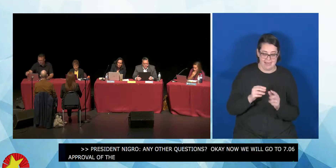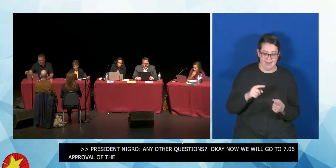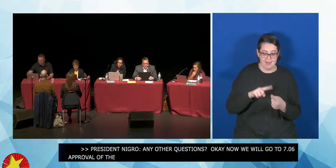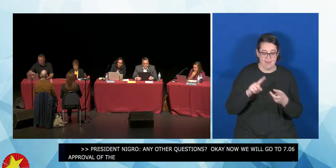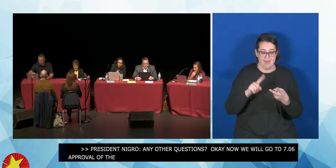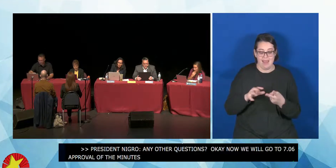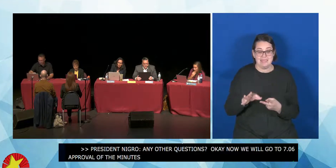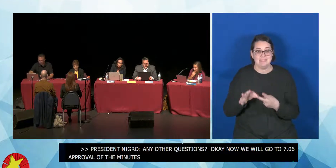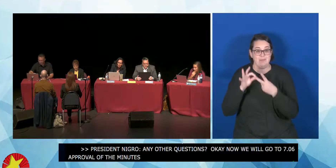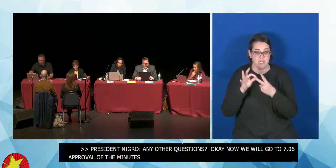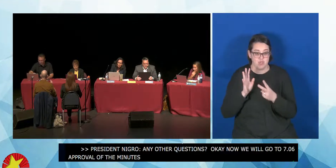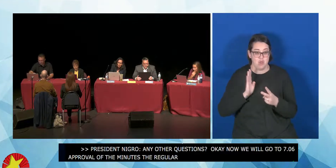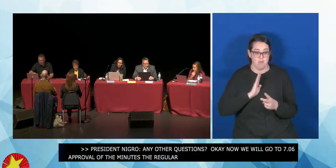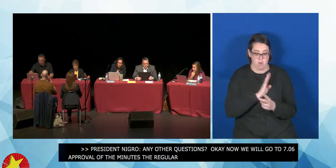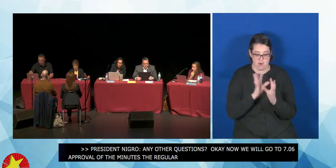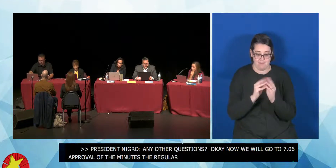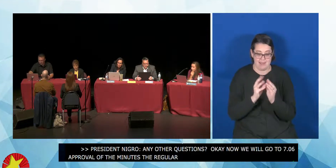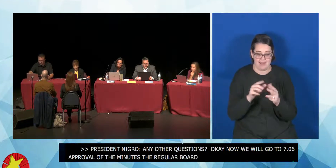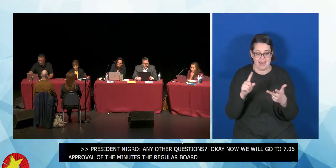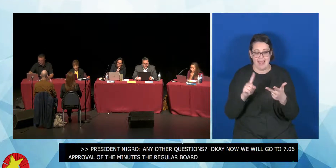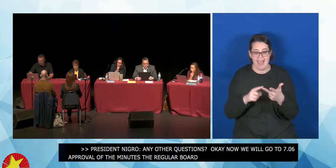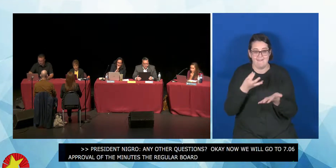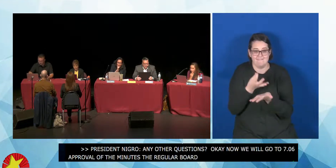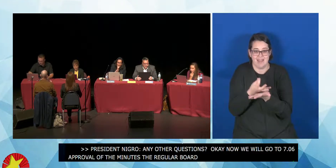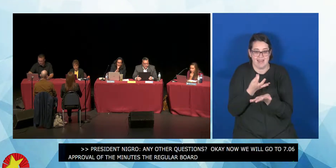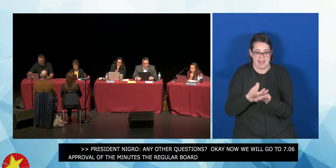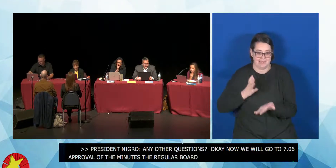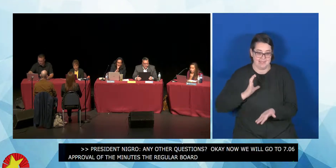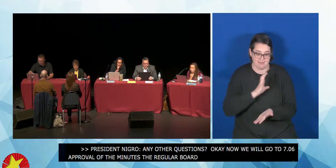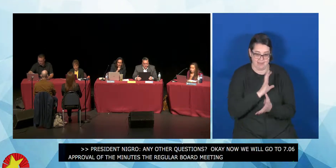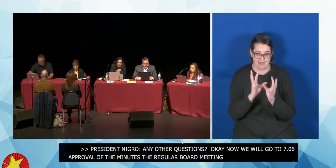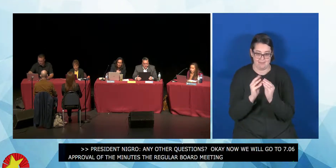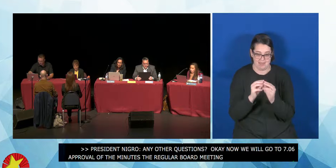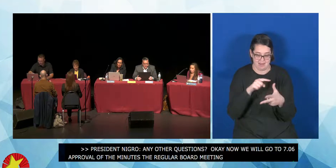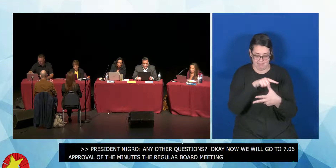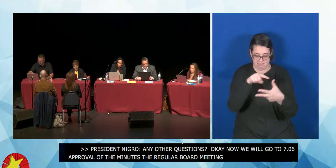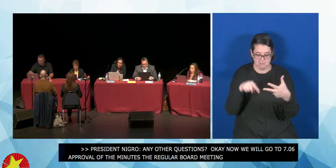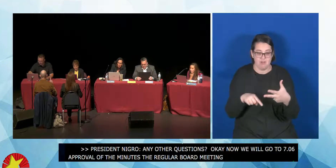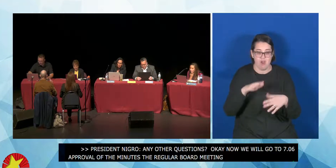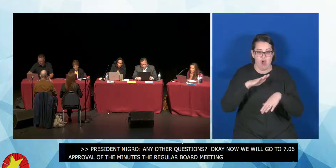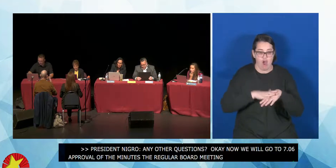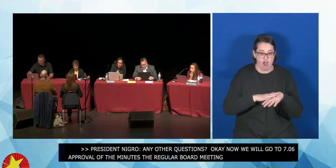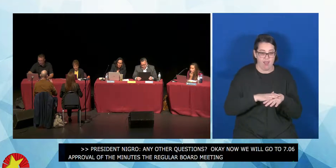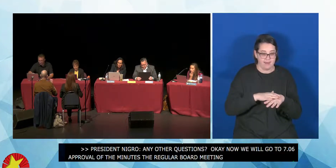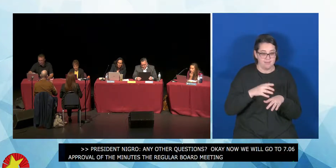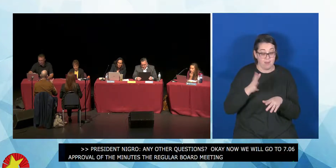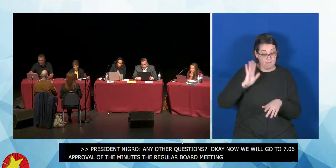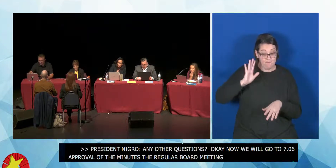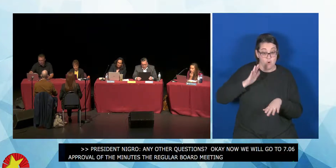2022, and the Finance Committee meeting of April 28th, 2022. This was on the consent agenda, and now it is not.